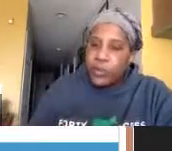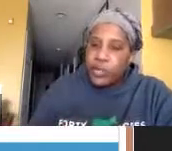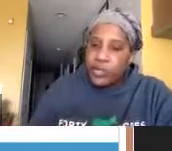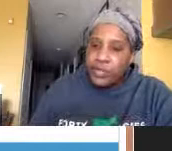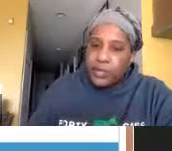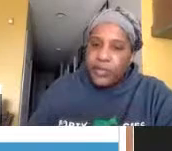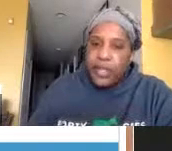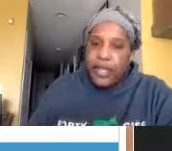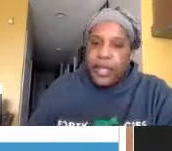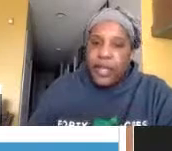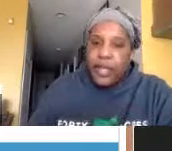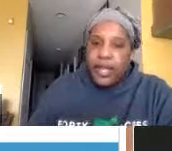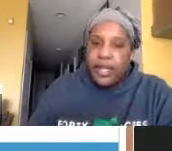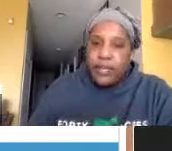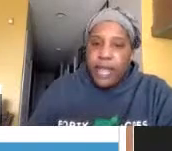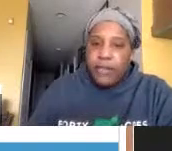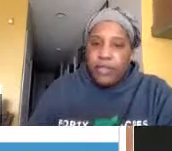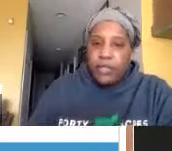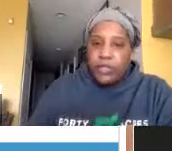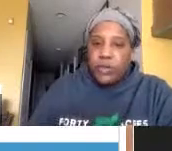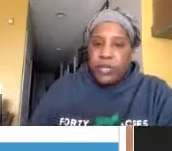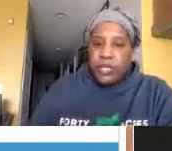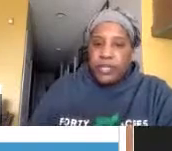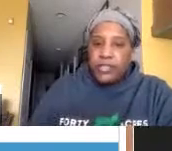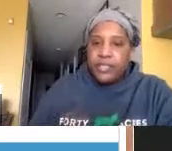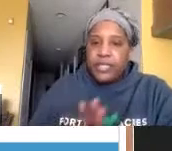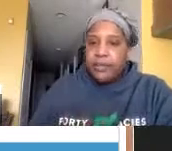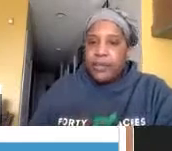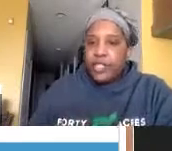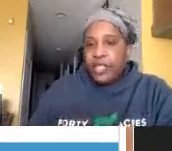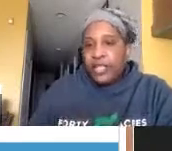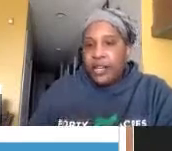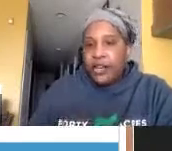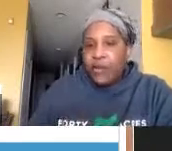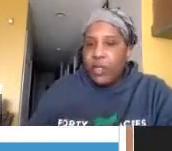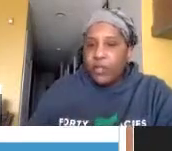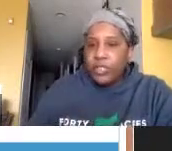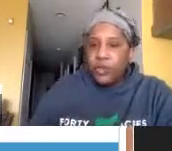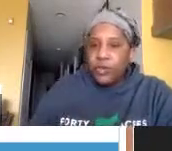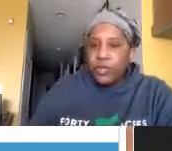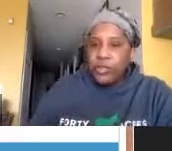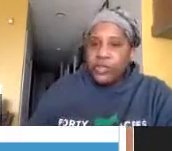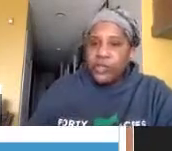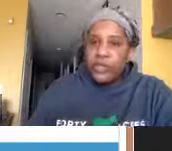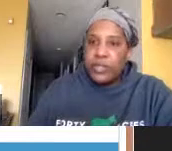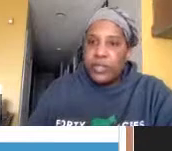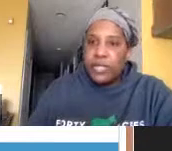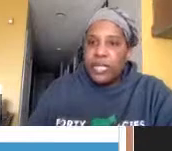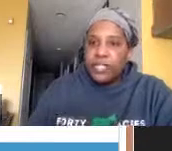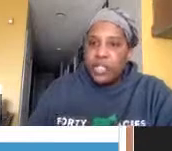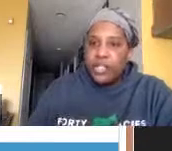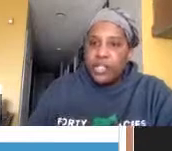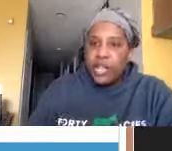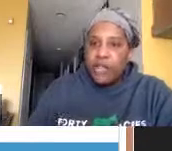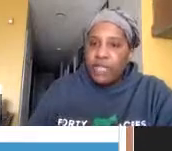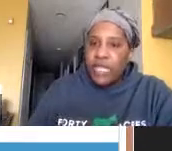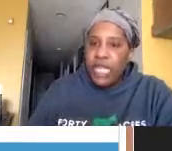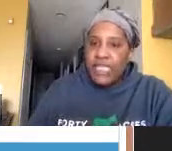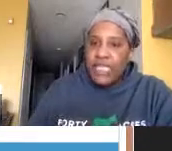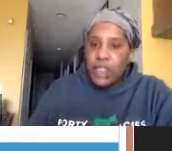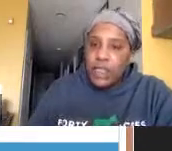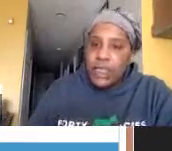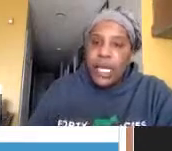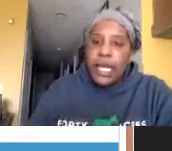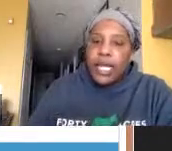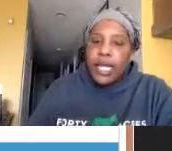in 2002. After Cornell, you see that big G there, I worked for General Mills for just shy of